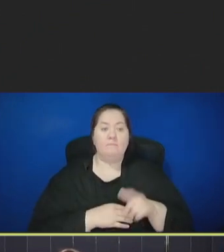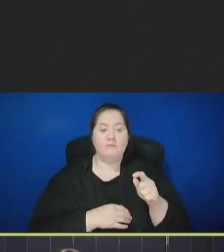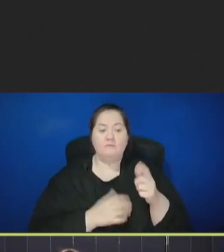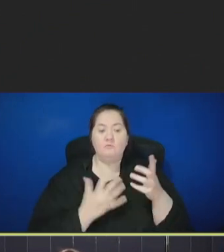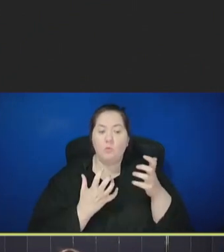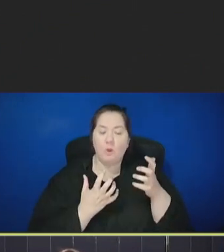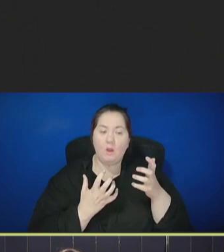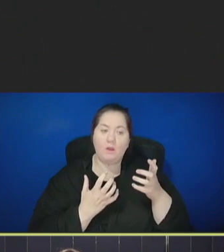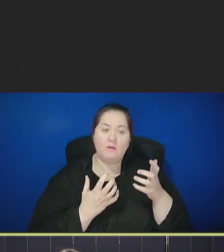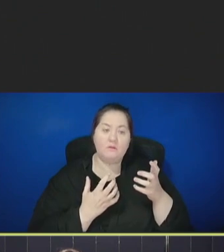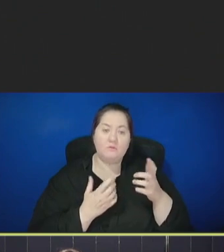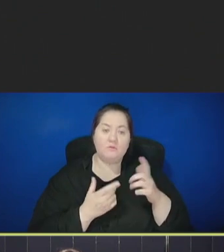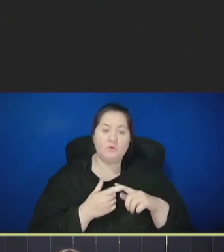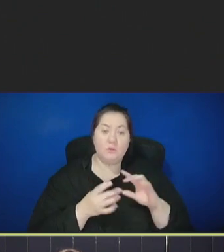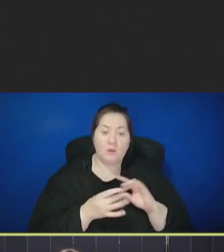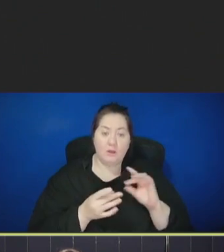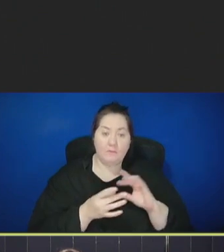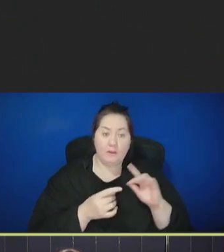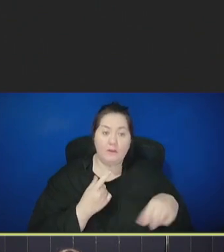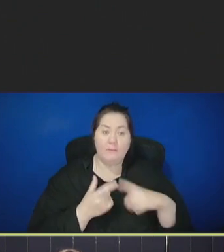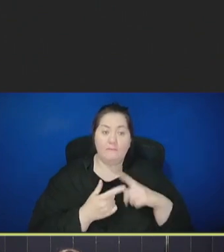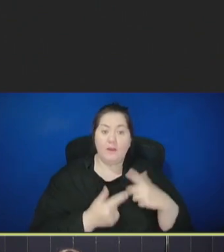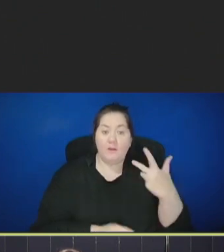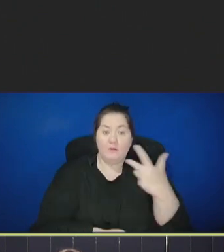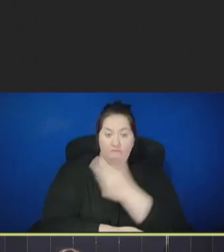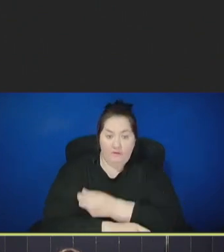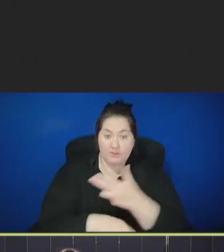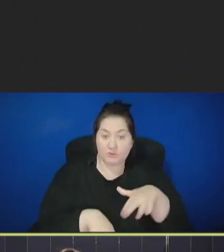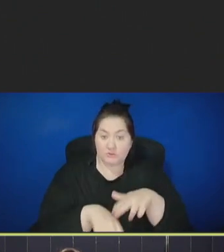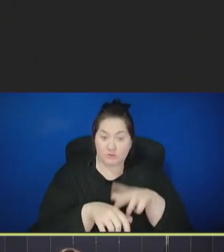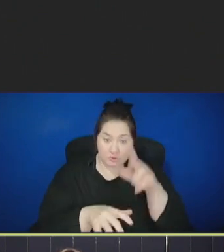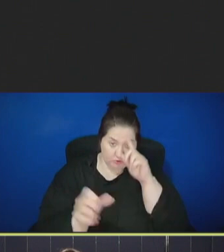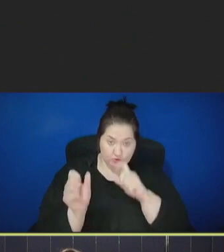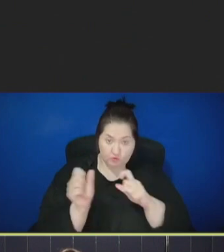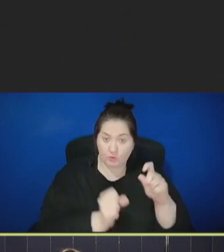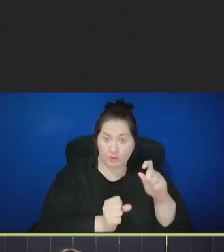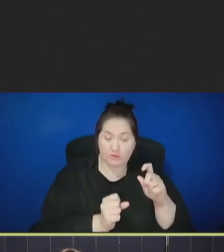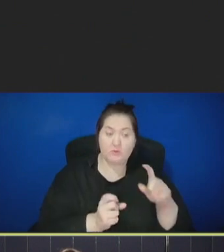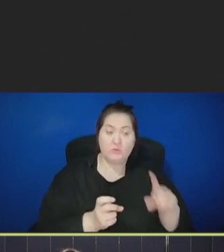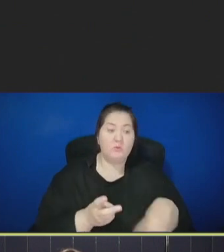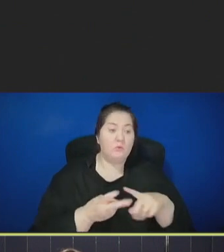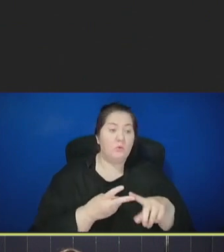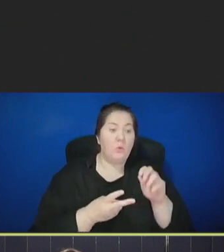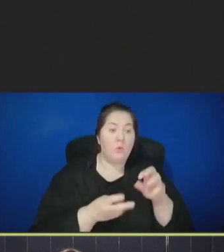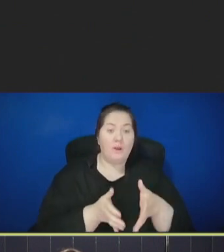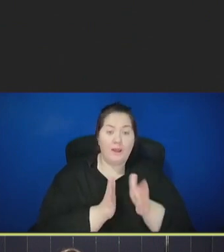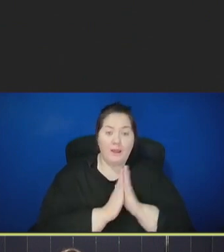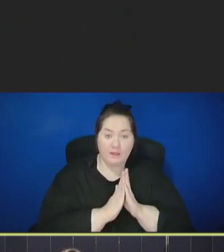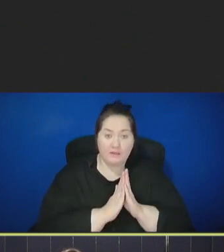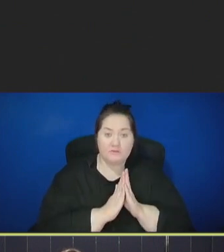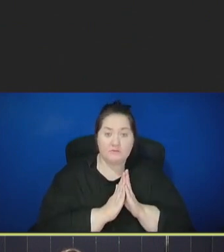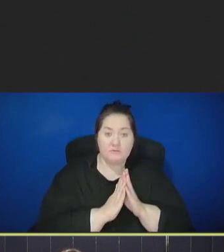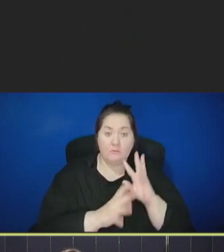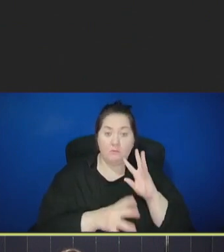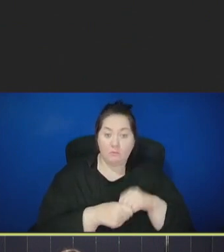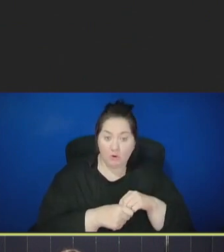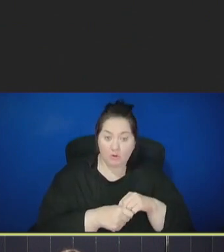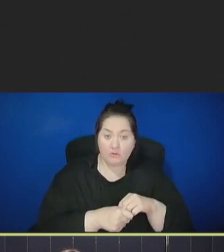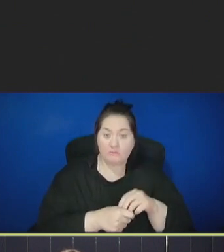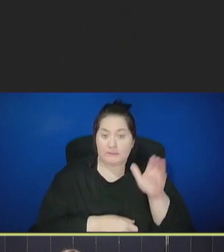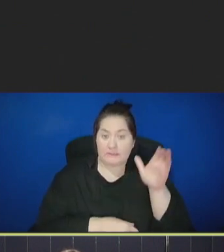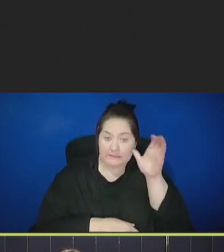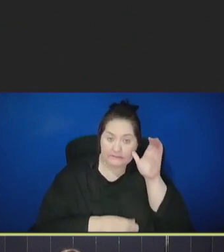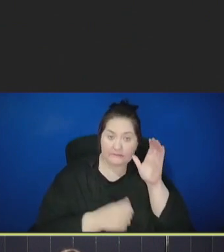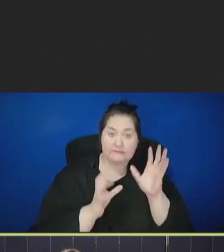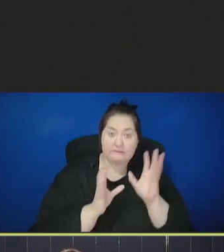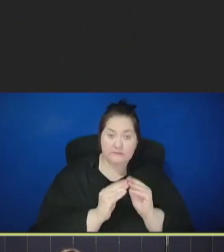like to make a comment about the vaccines national strategy or ask to be a part of one of the listening sessions